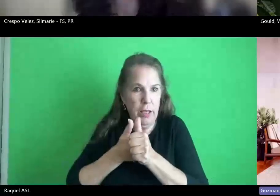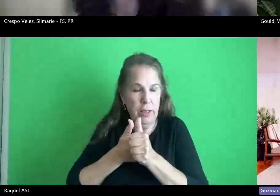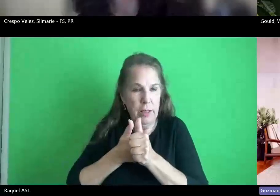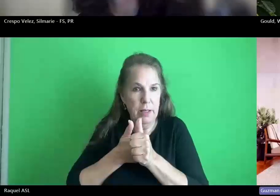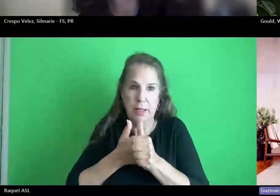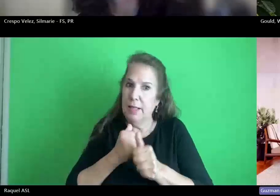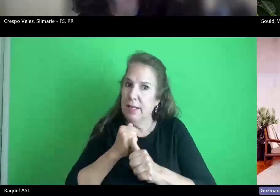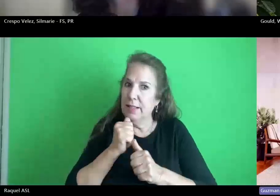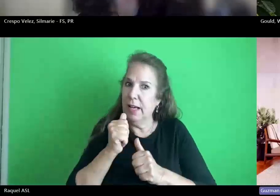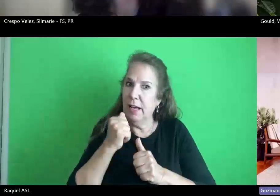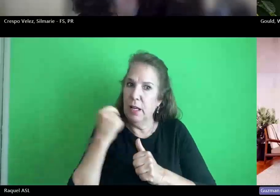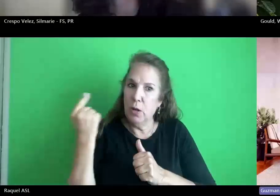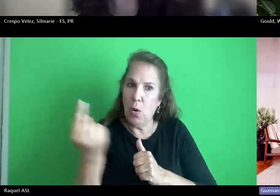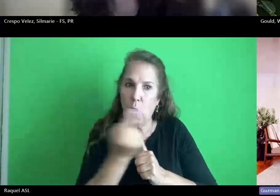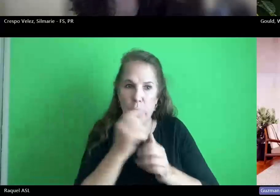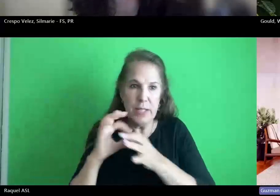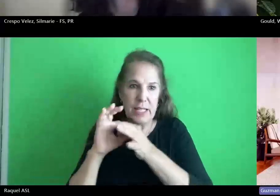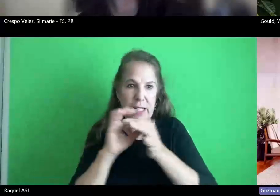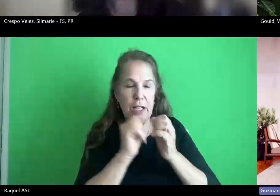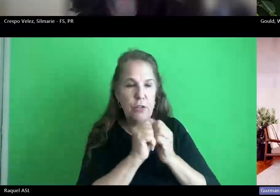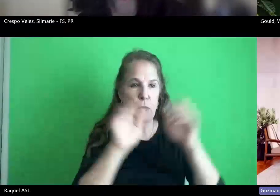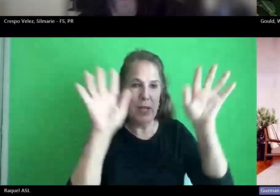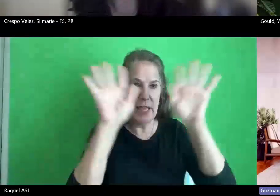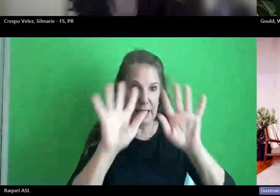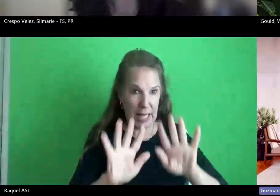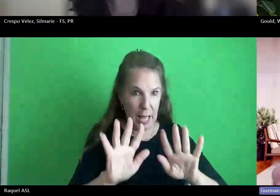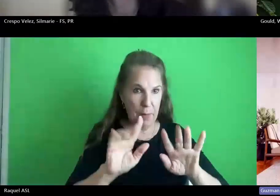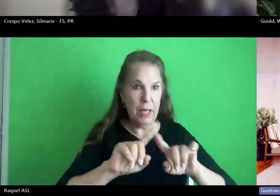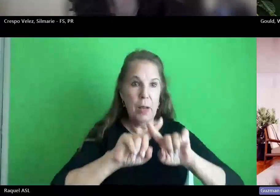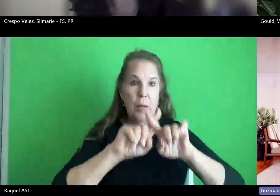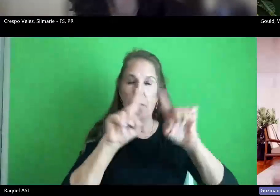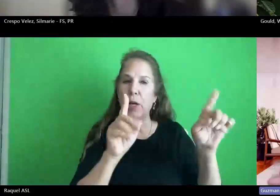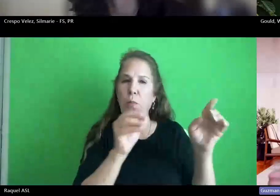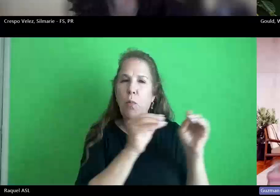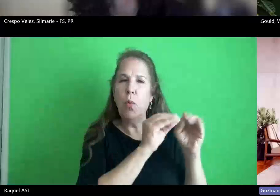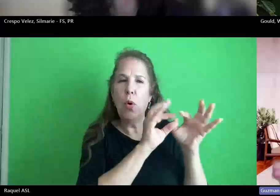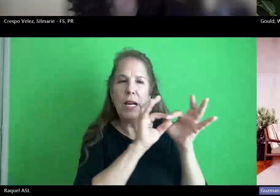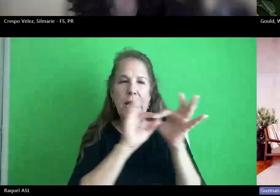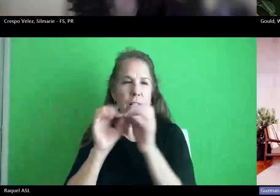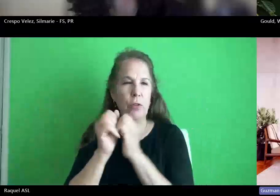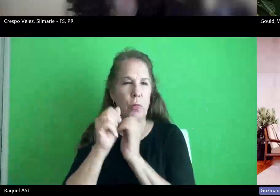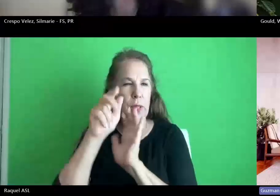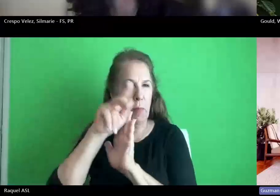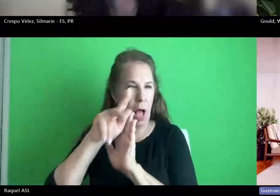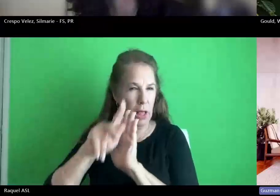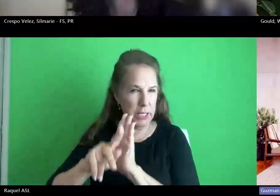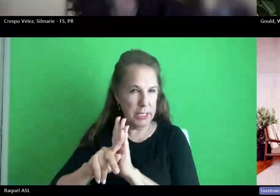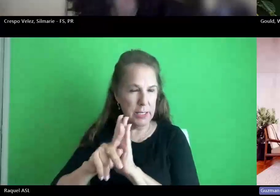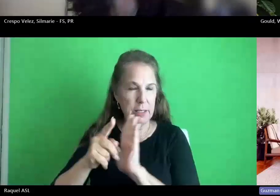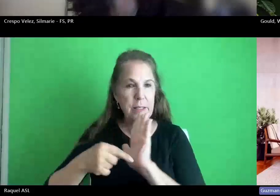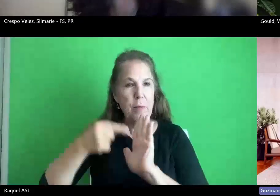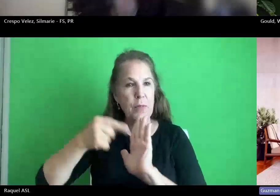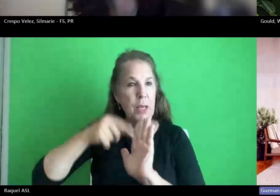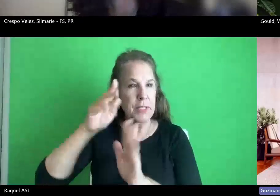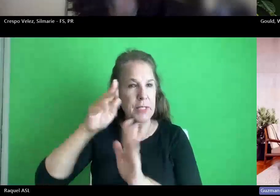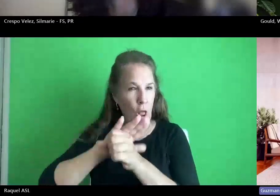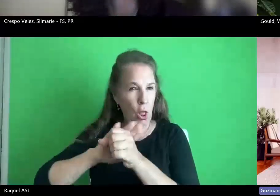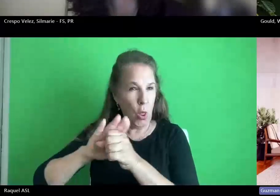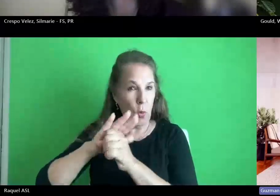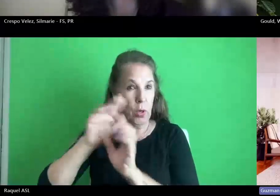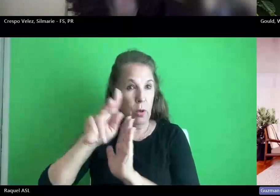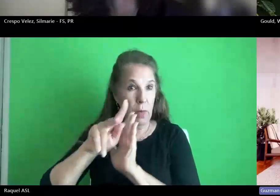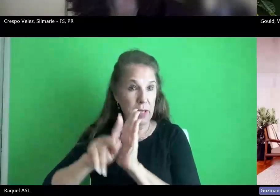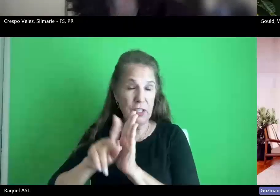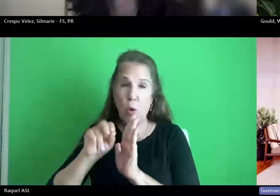not necessarily have to do with climate per se, but more policy-wise. Sometimes policy, local policy or